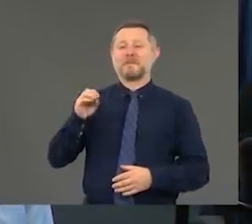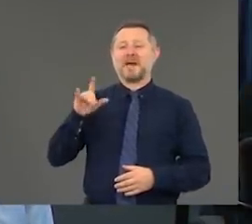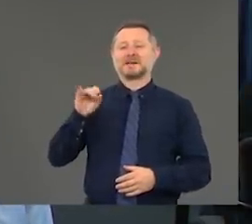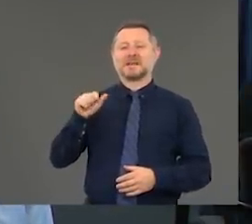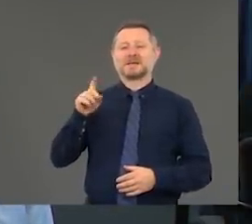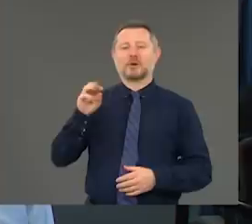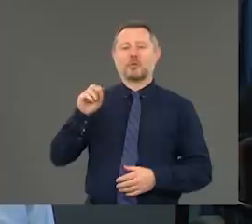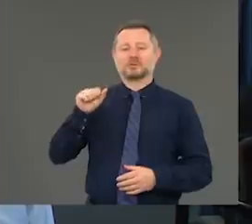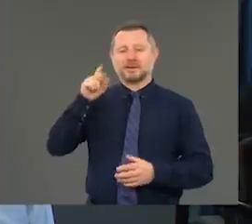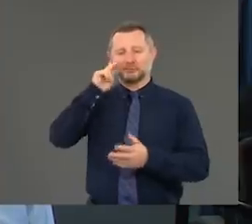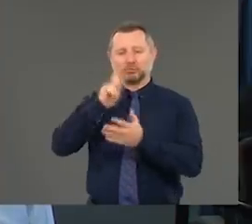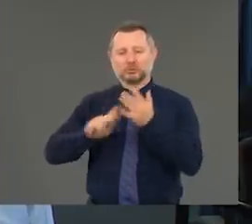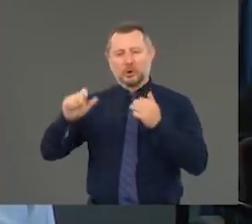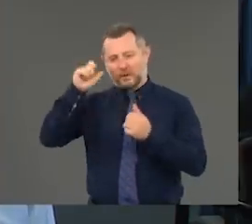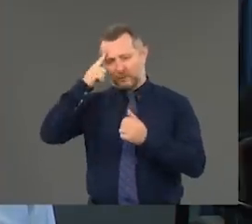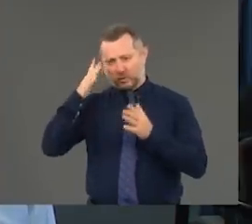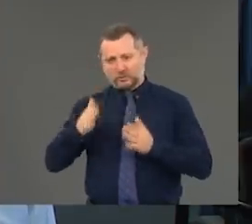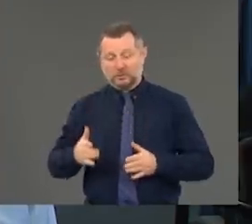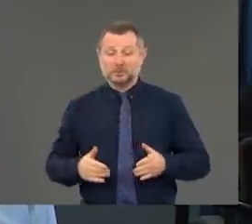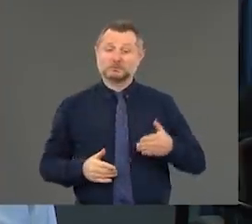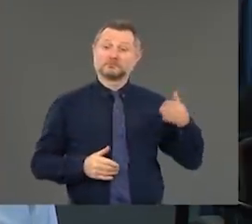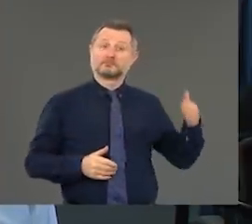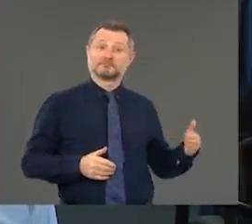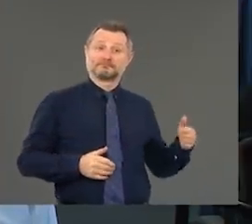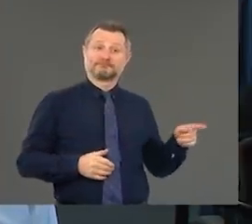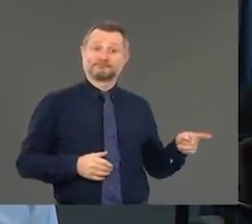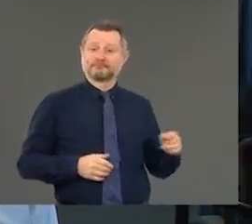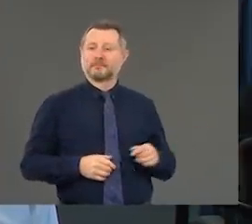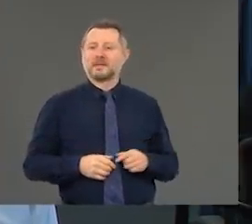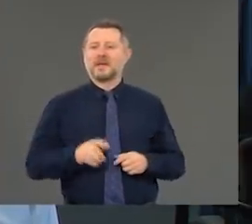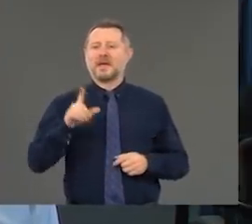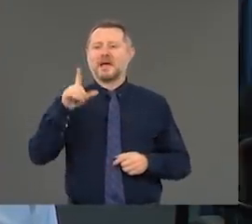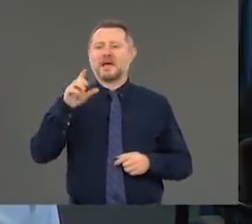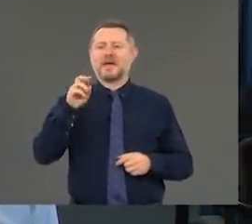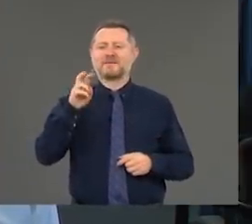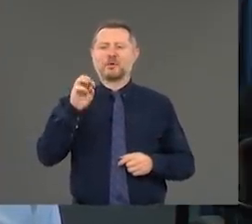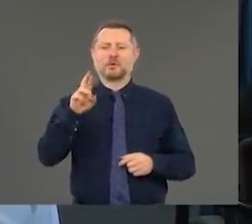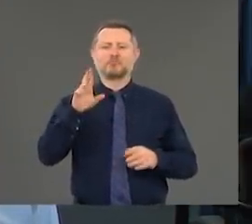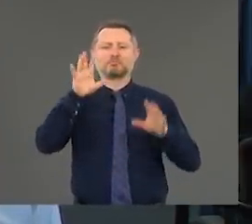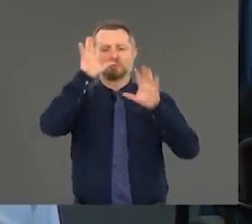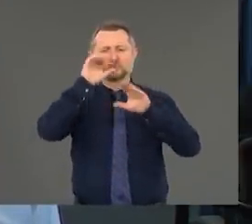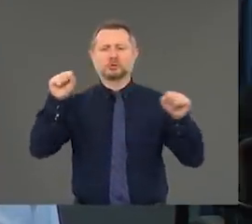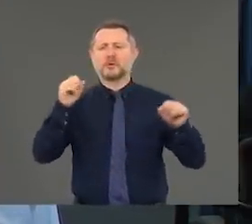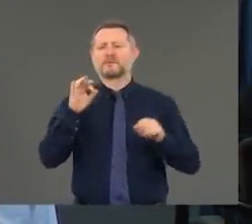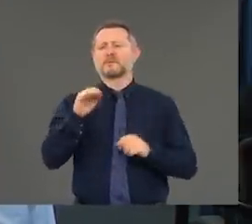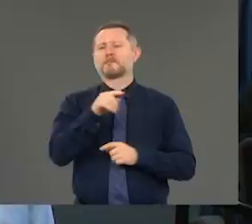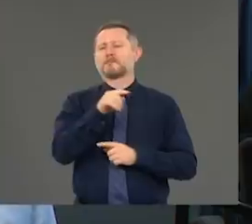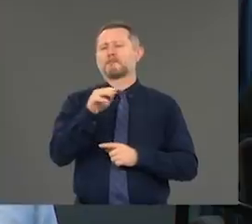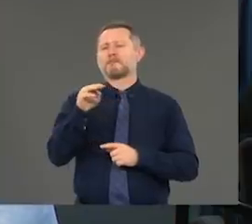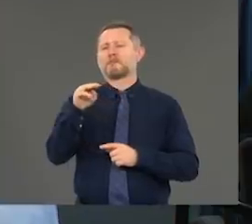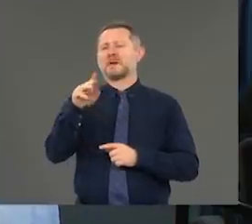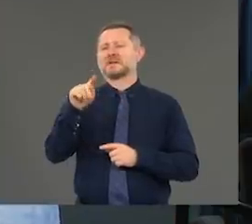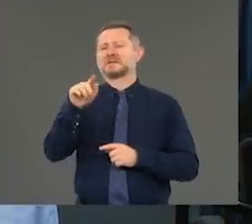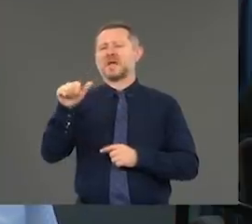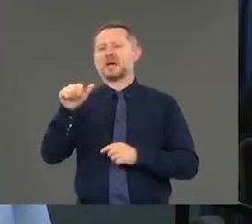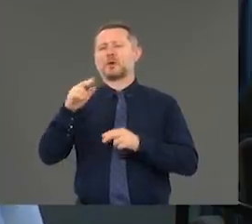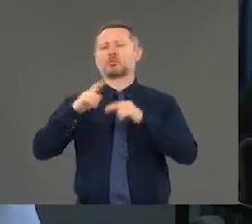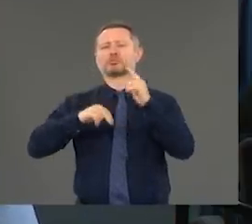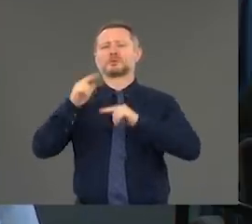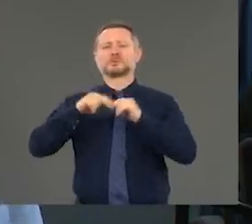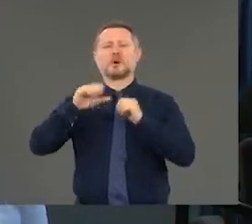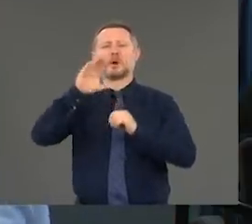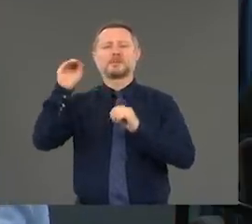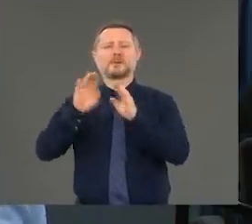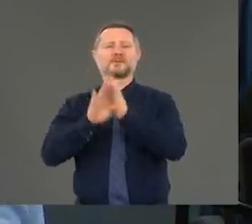to the Governor. To my left, we're joined today by Jan Oliver, who's the President of the MTA Construction and Development Corporation. Thank all of